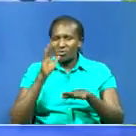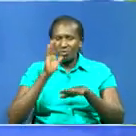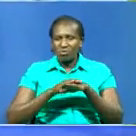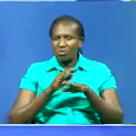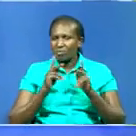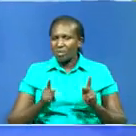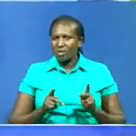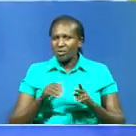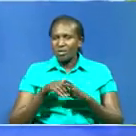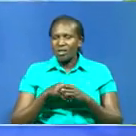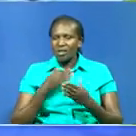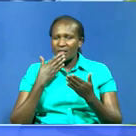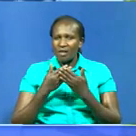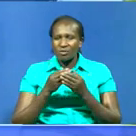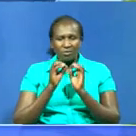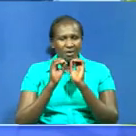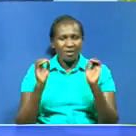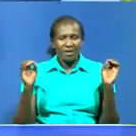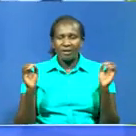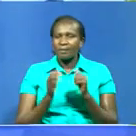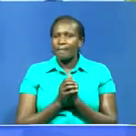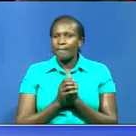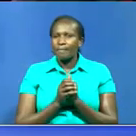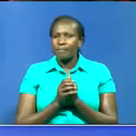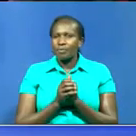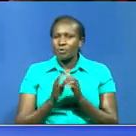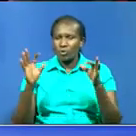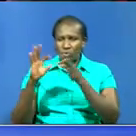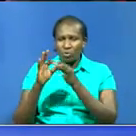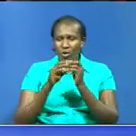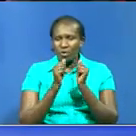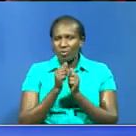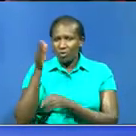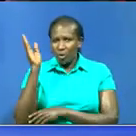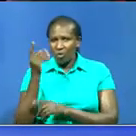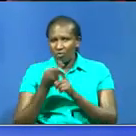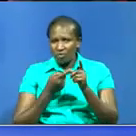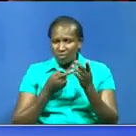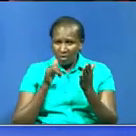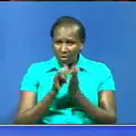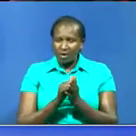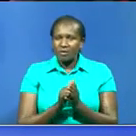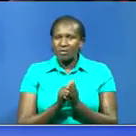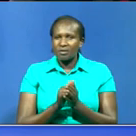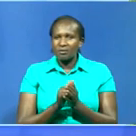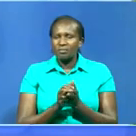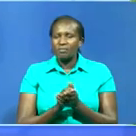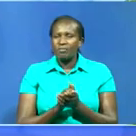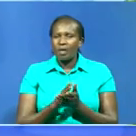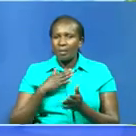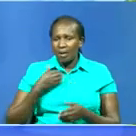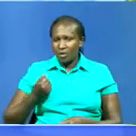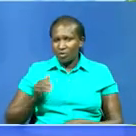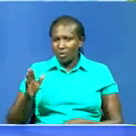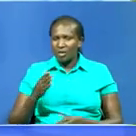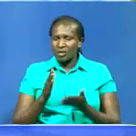Because Mungu anakutafutiaga kwa Thanksgiving. Na hapo ndio muna connect na Mungu. We are not the end game. My daughters sometimes